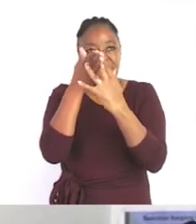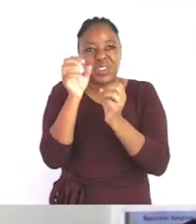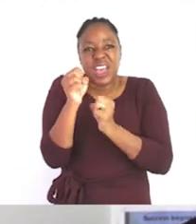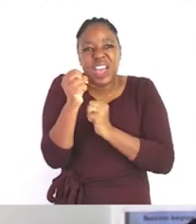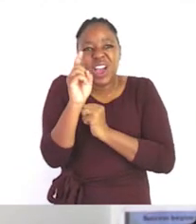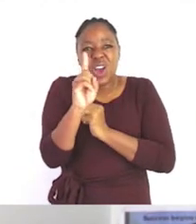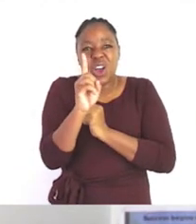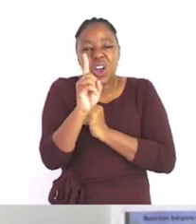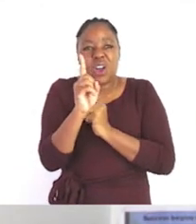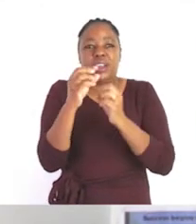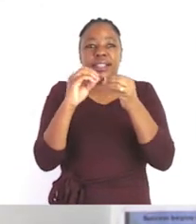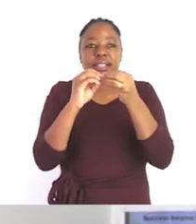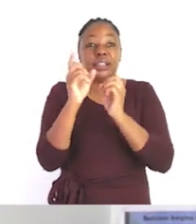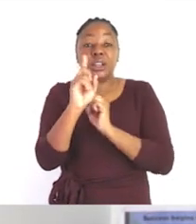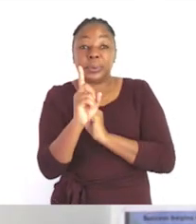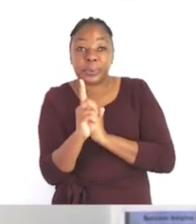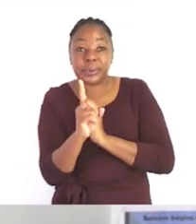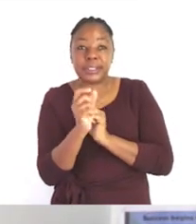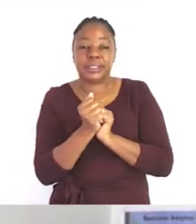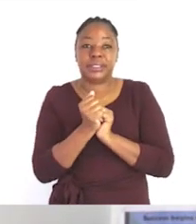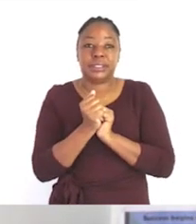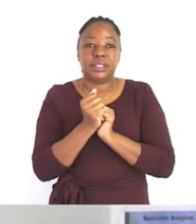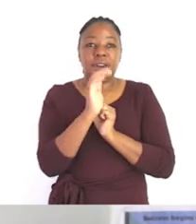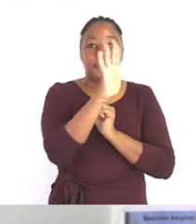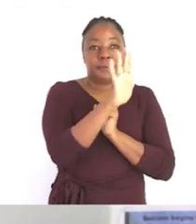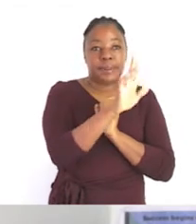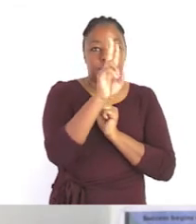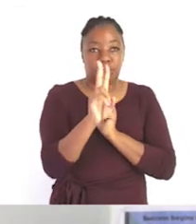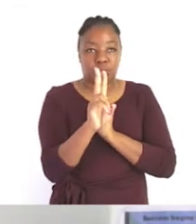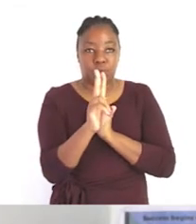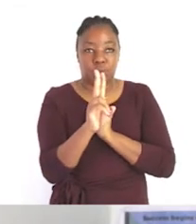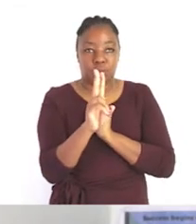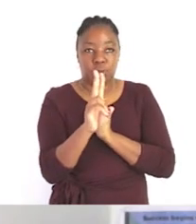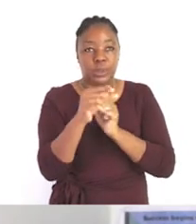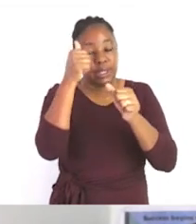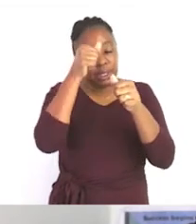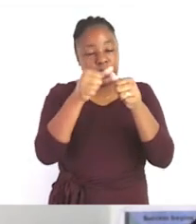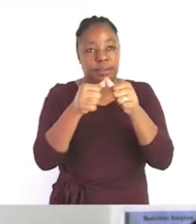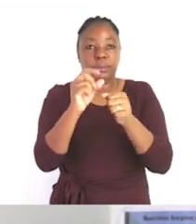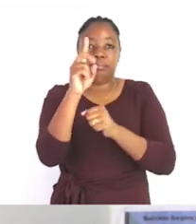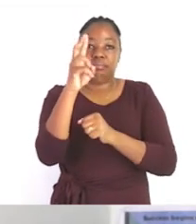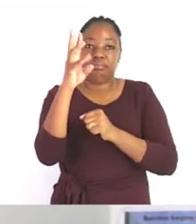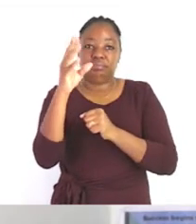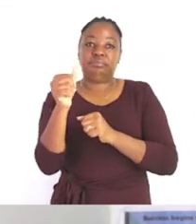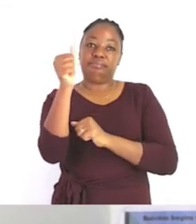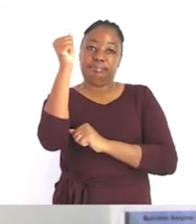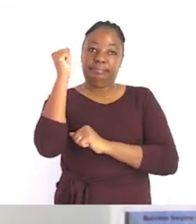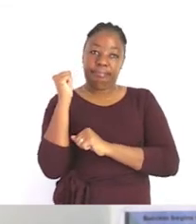take a look at 52. And don't forget, we are counting backwards. So we